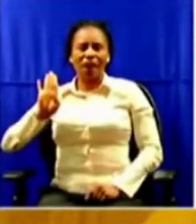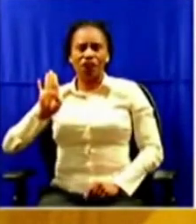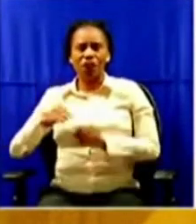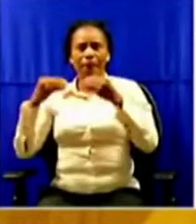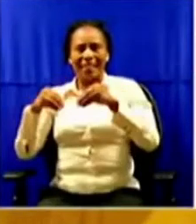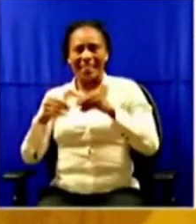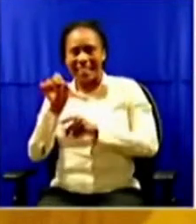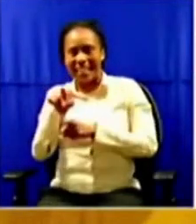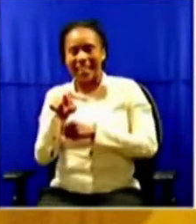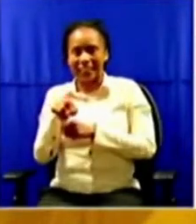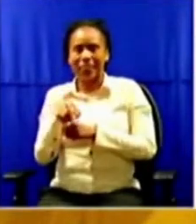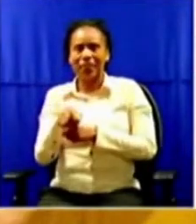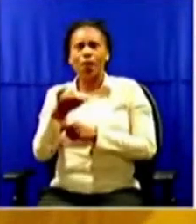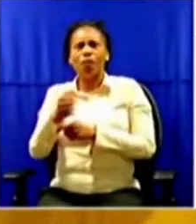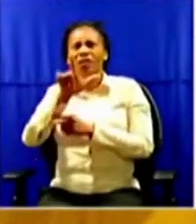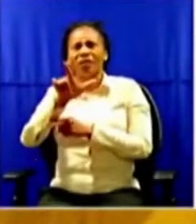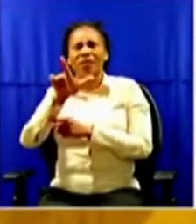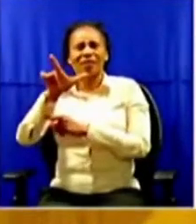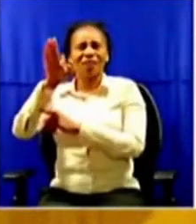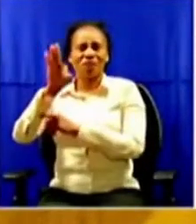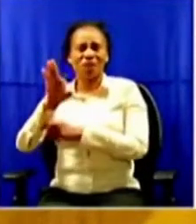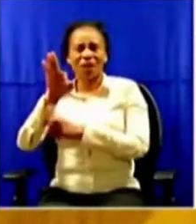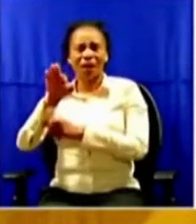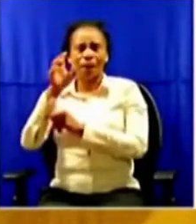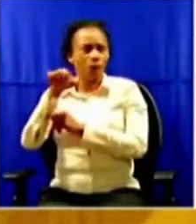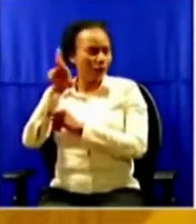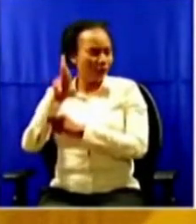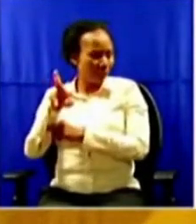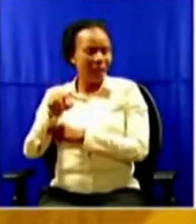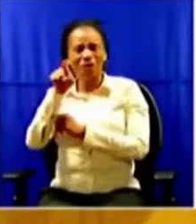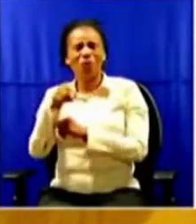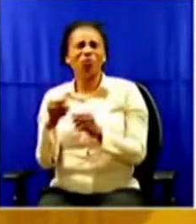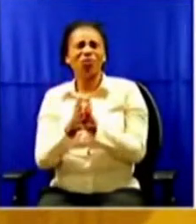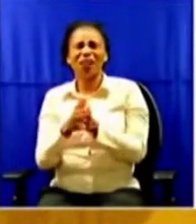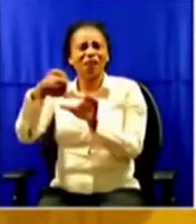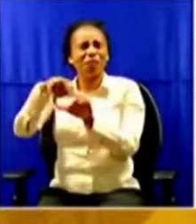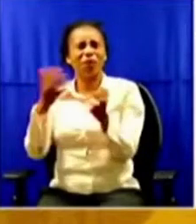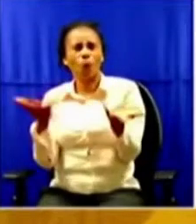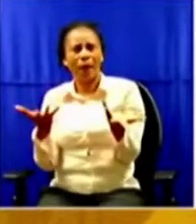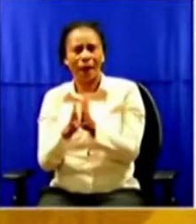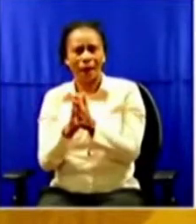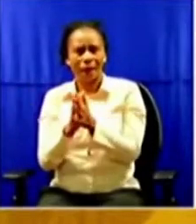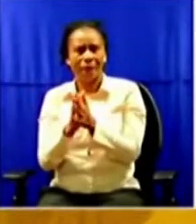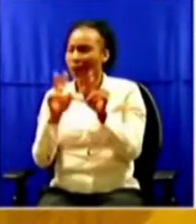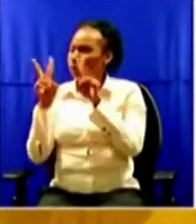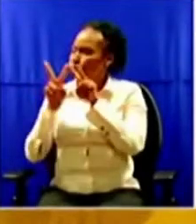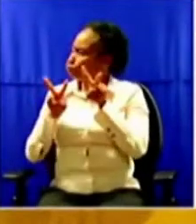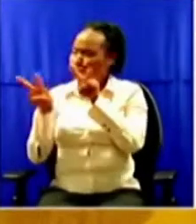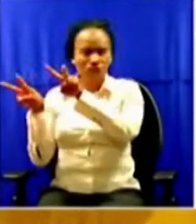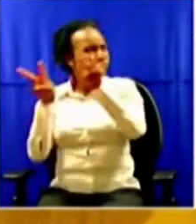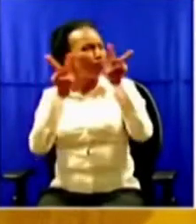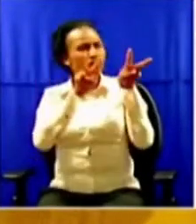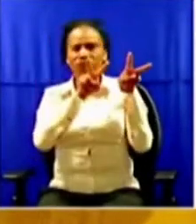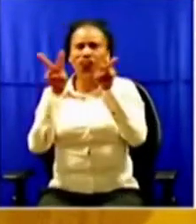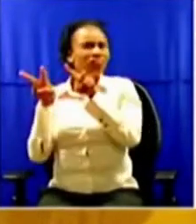rand. What are these investments? Where are they? Look around, Mr. President. Businesses are closing by